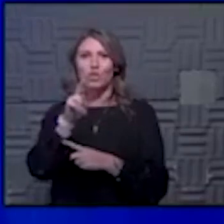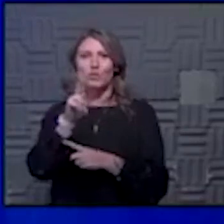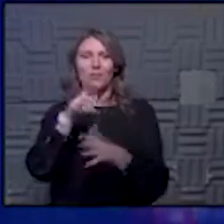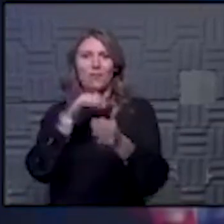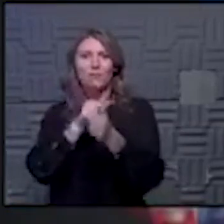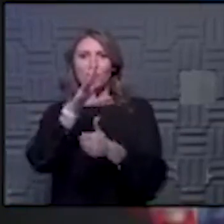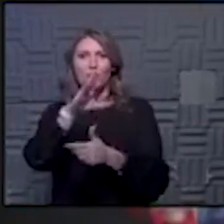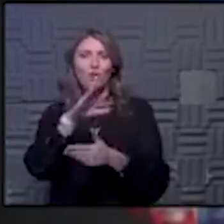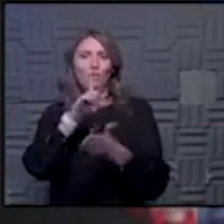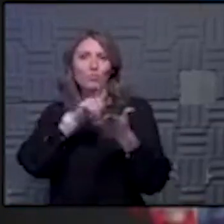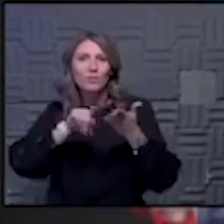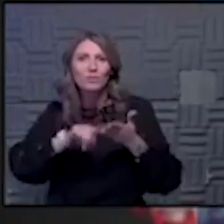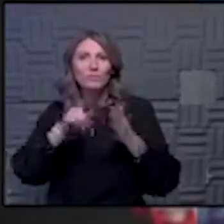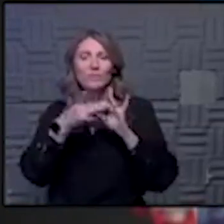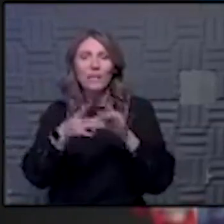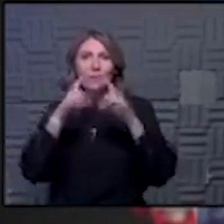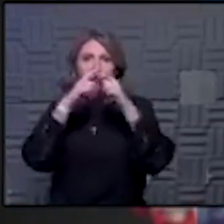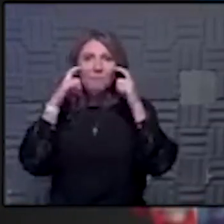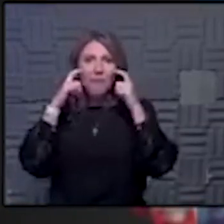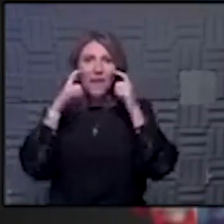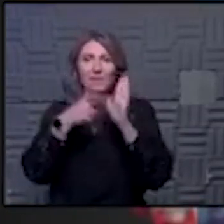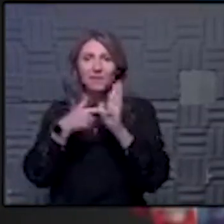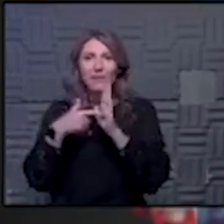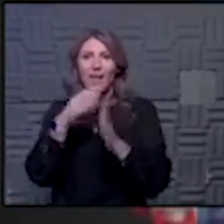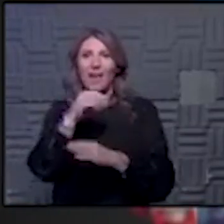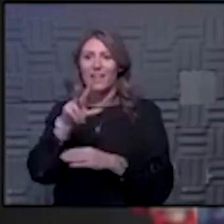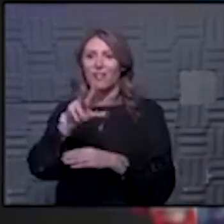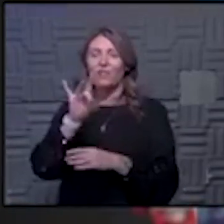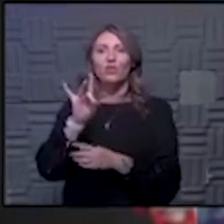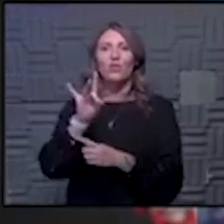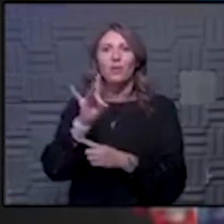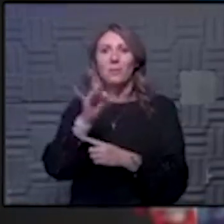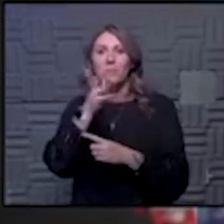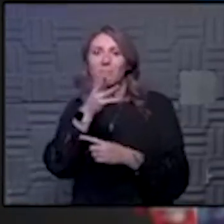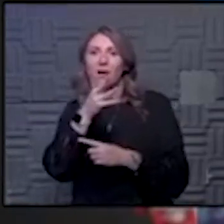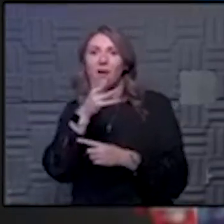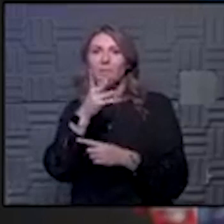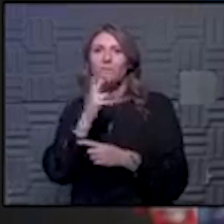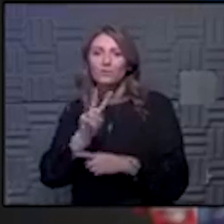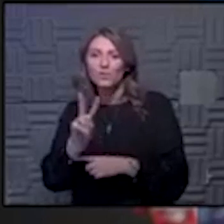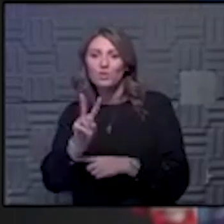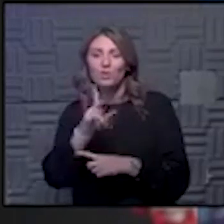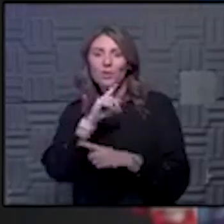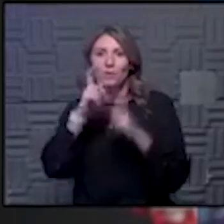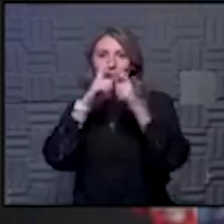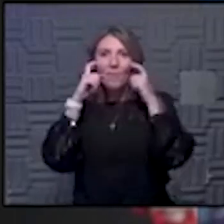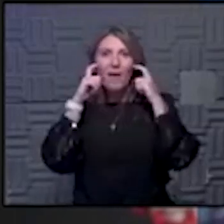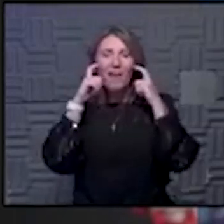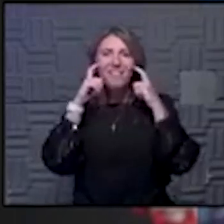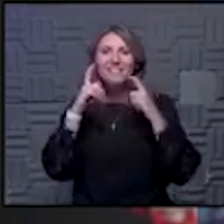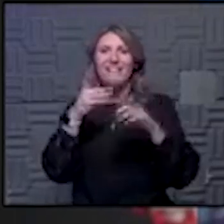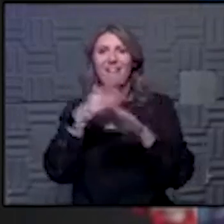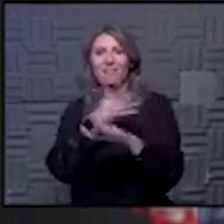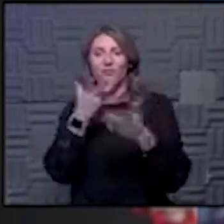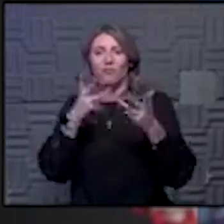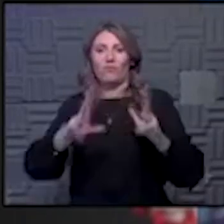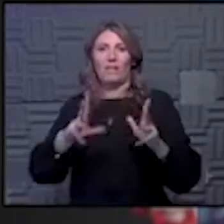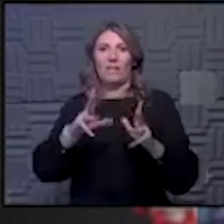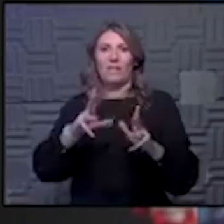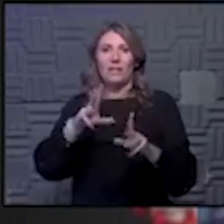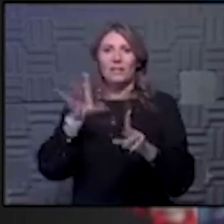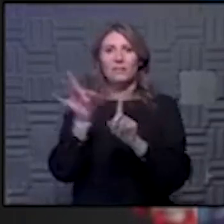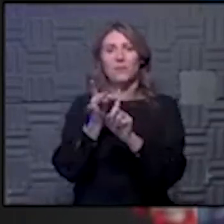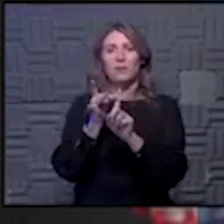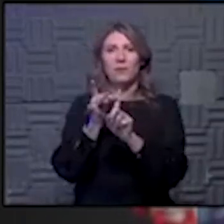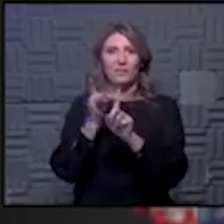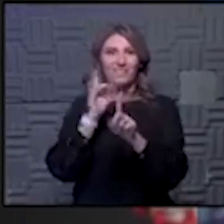mask mandates. And we hear from a 38-year-old mother of 2 who supports mask wearing after catching COVID-19. Although her family